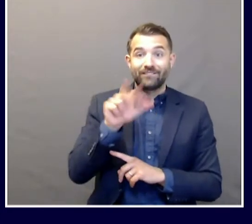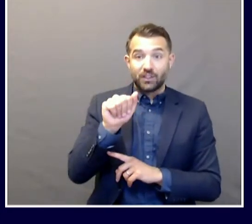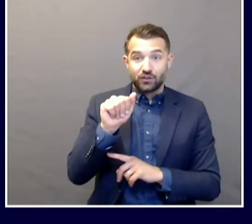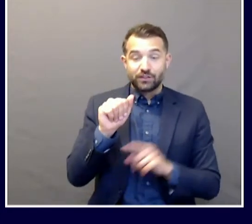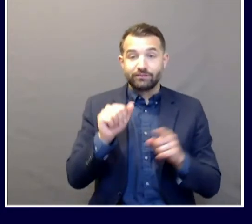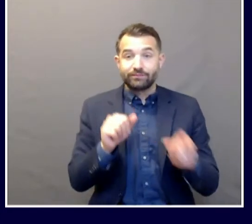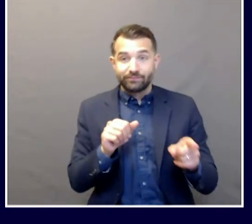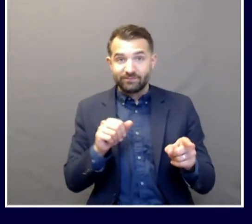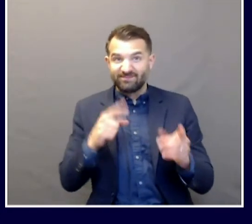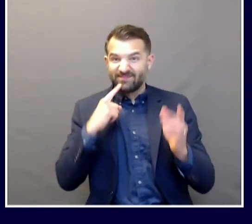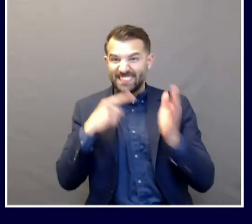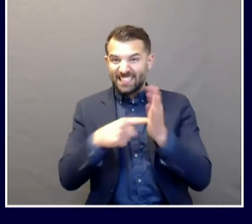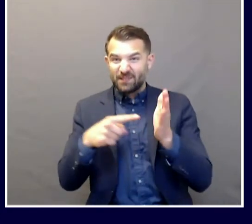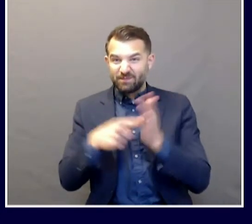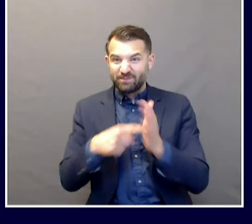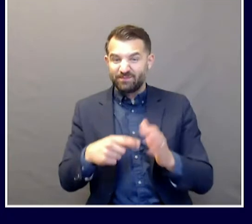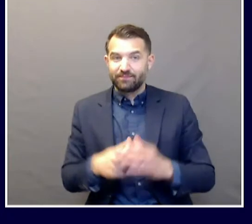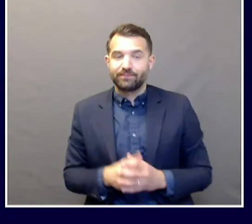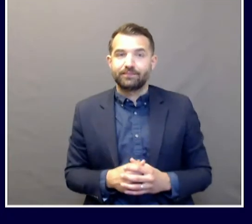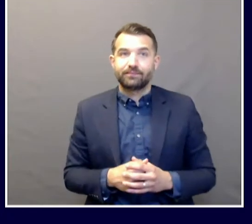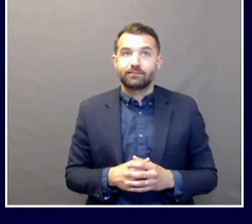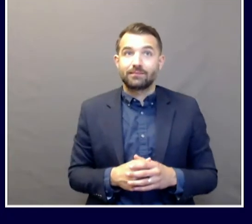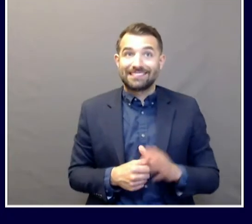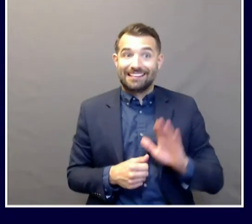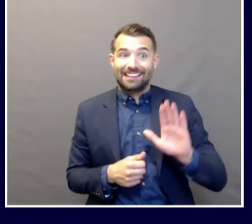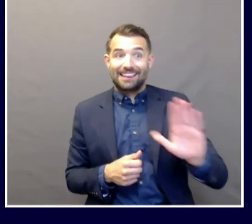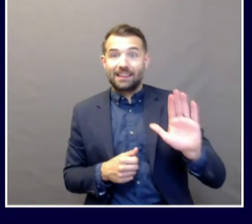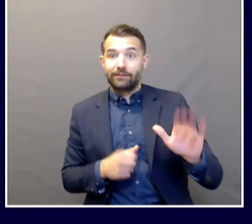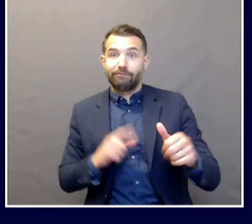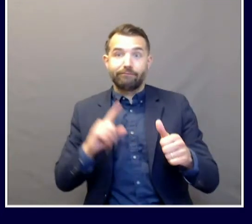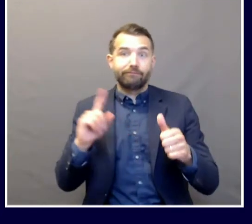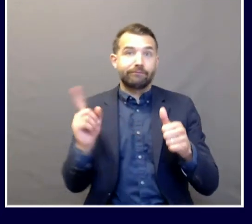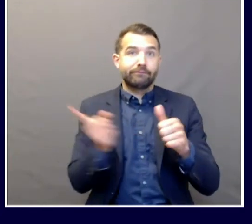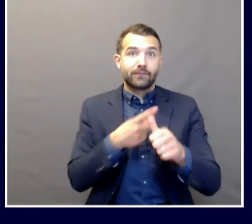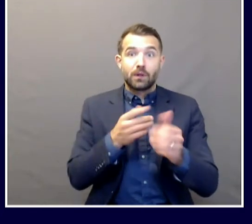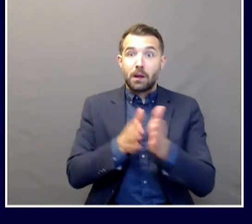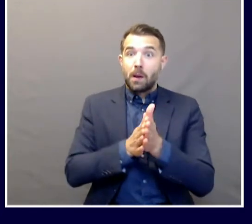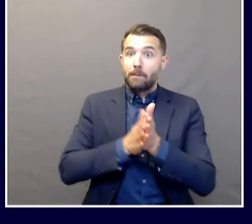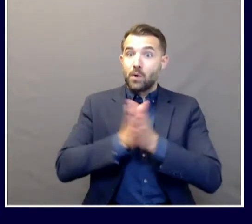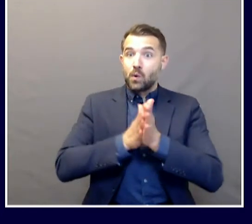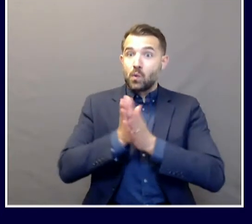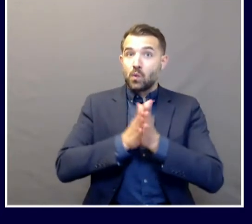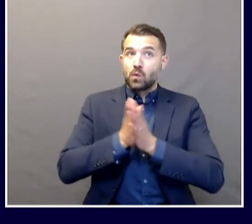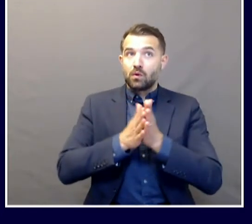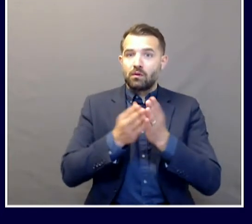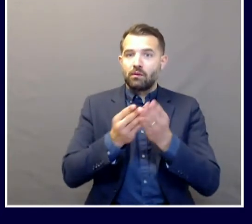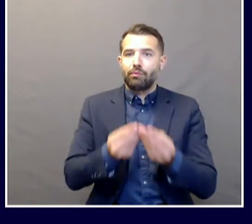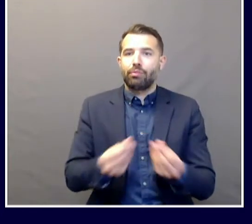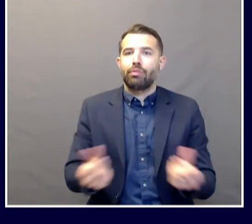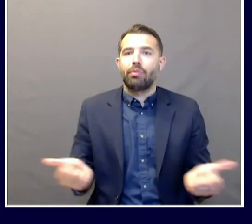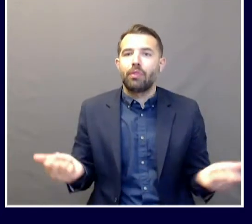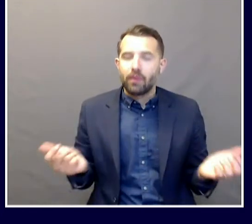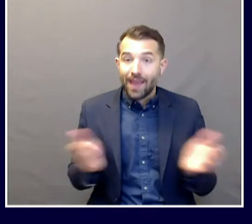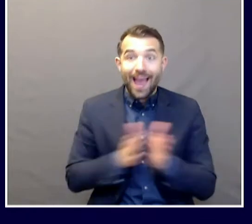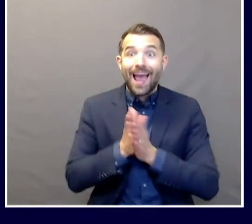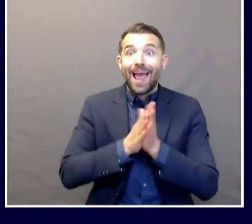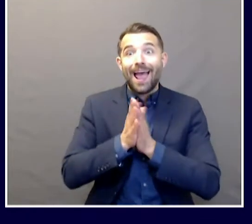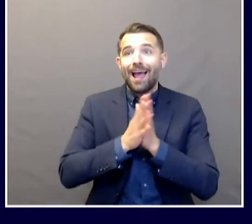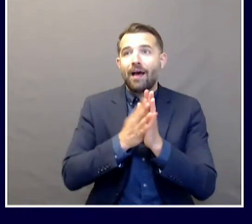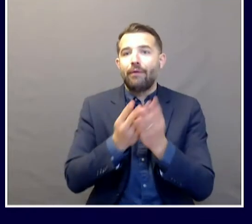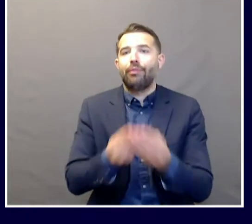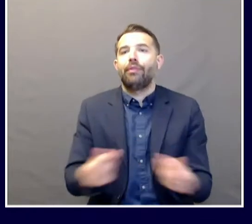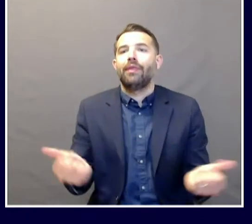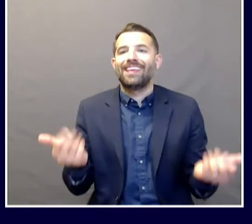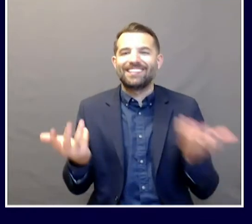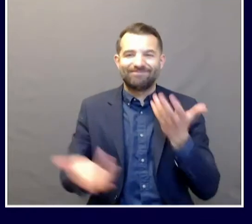a unfortunate decline in demand. And so I do wonder whether some of these are in response to the swelling of demand. We've